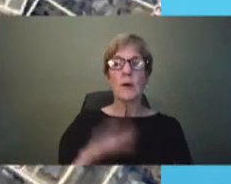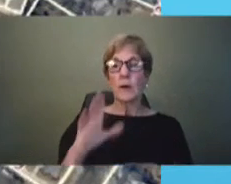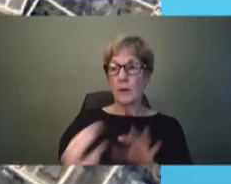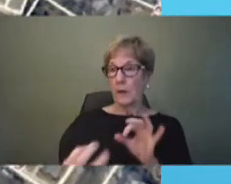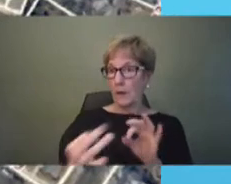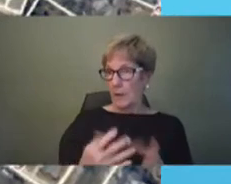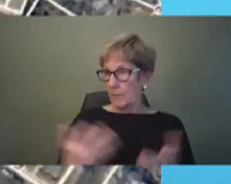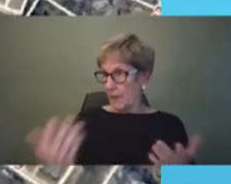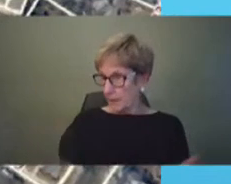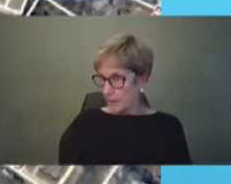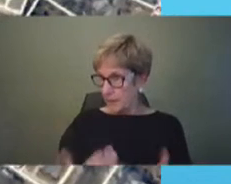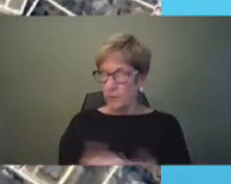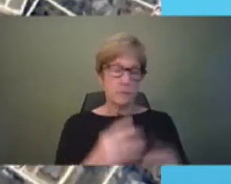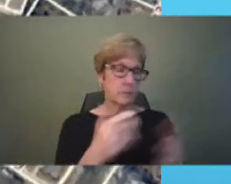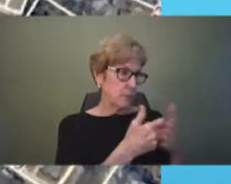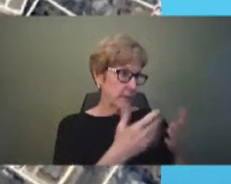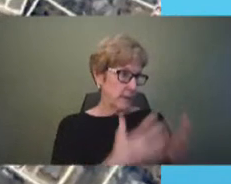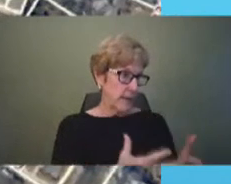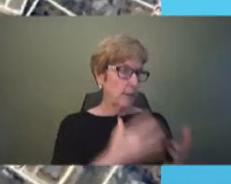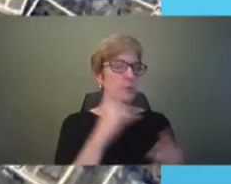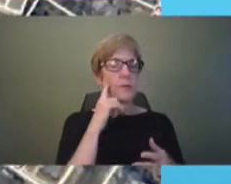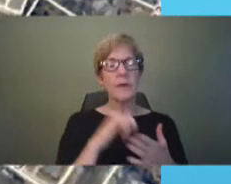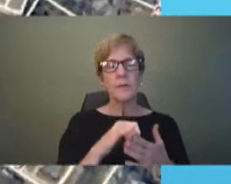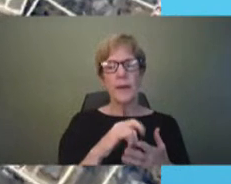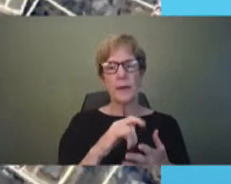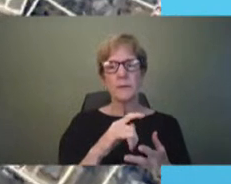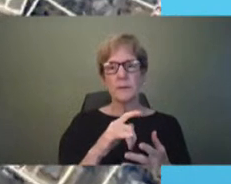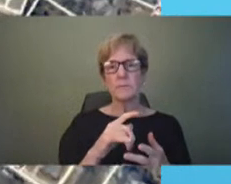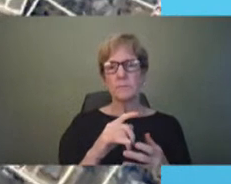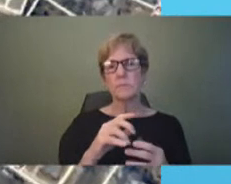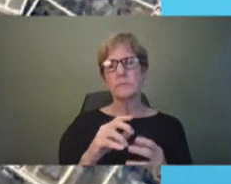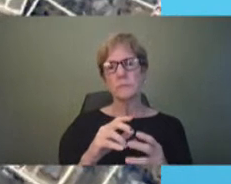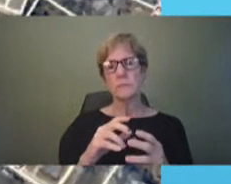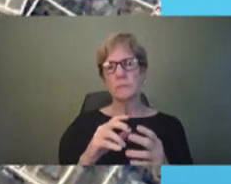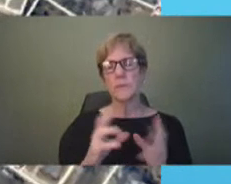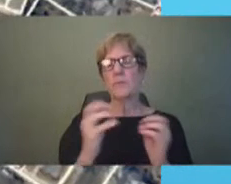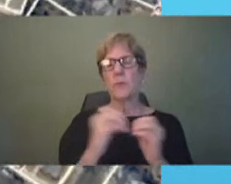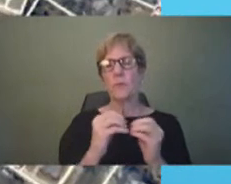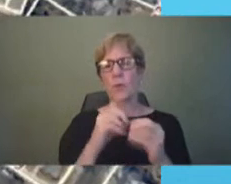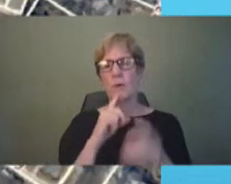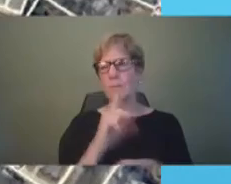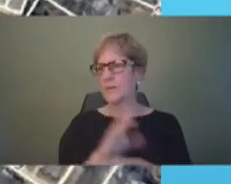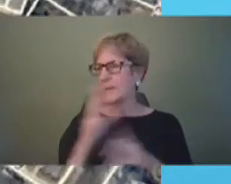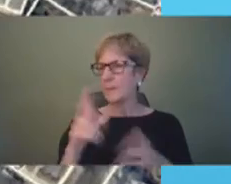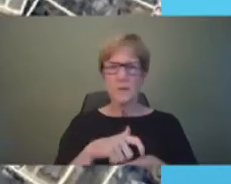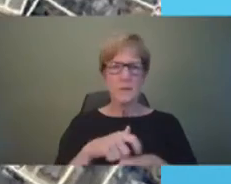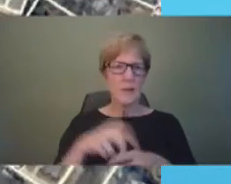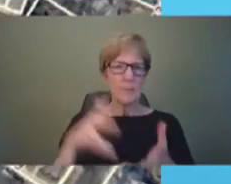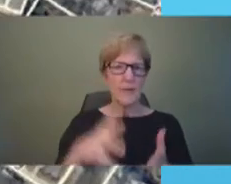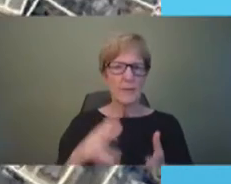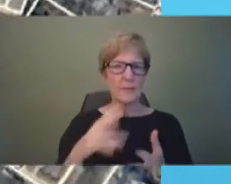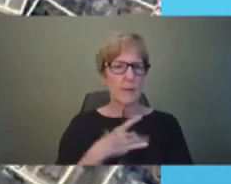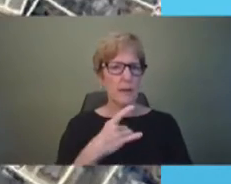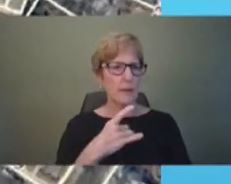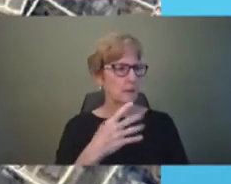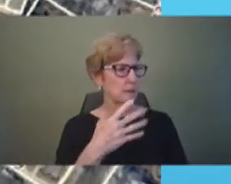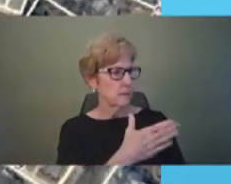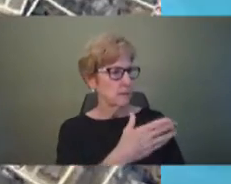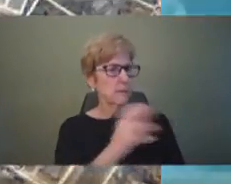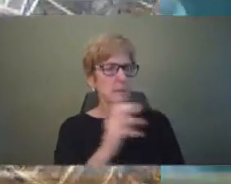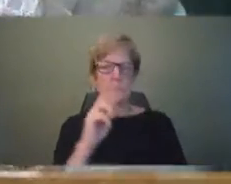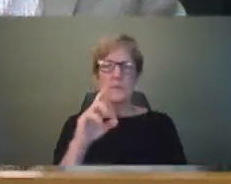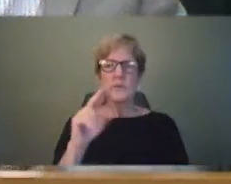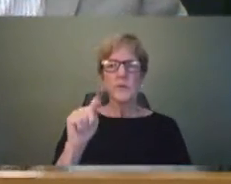neighbors uh we think we will memorialize some of those commitments i' I don't know how much time I have left but I'd like to give Miss troter a few minutes just to talk